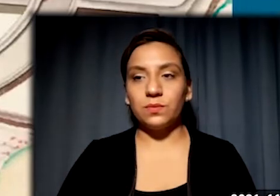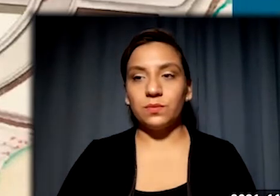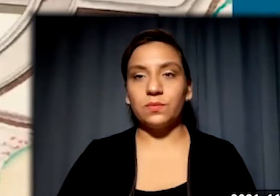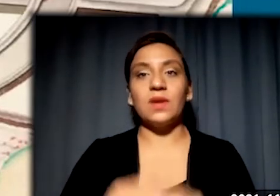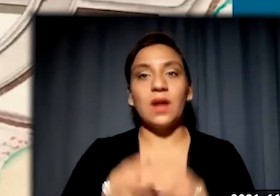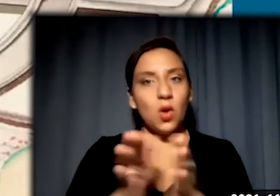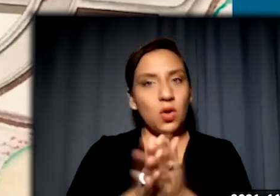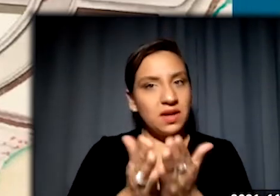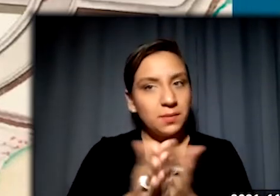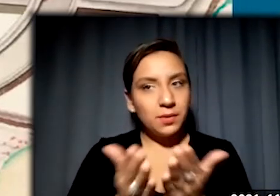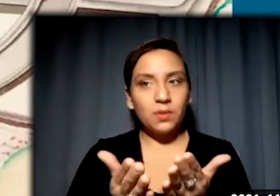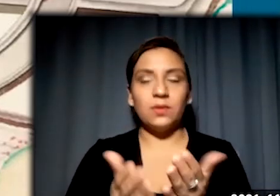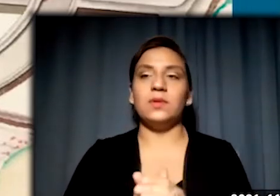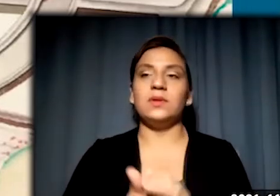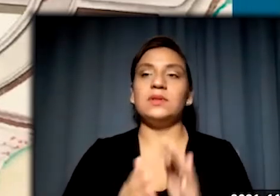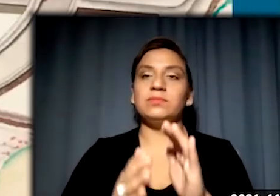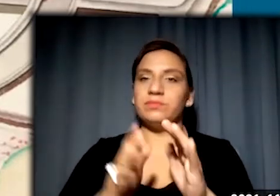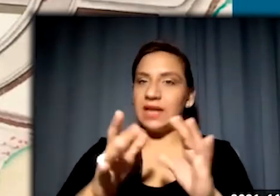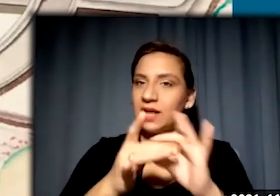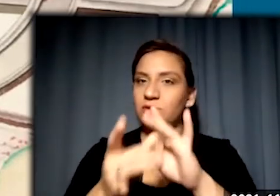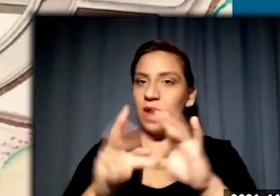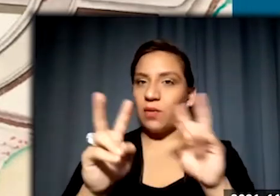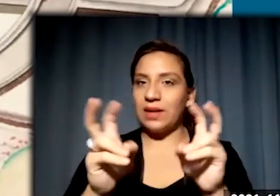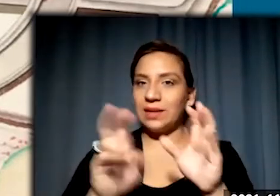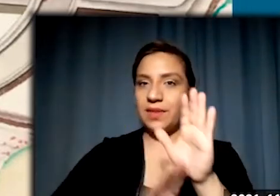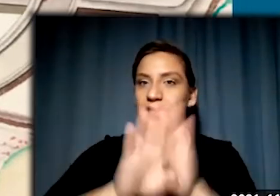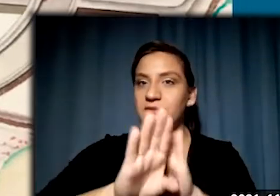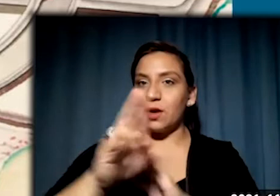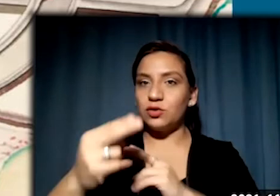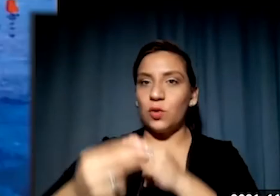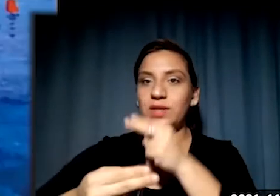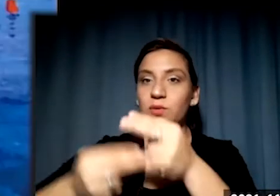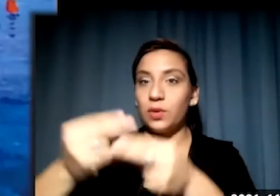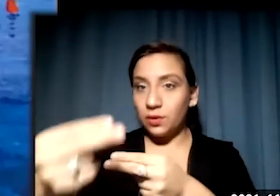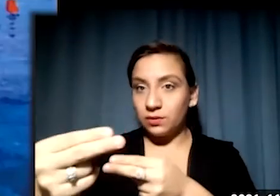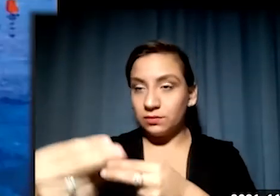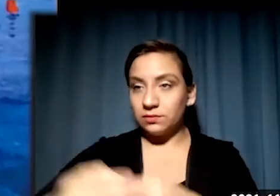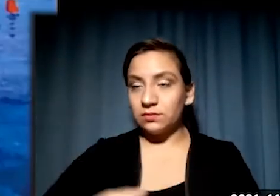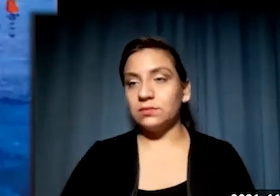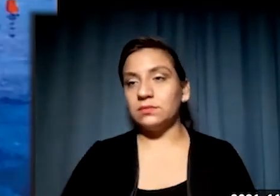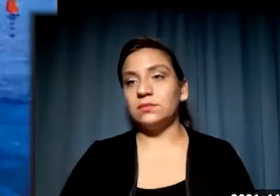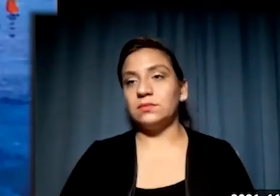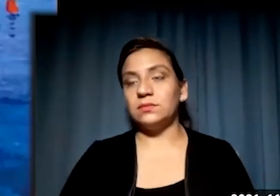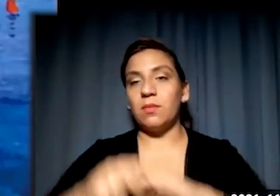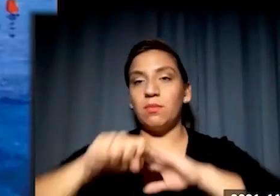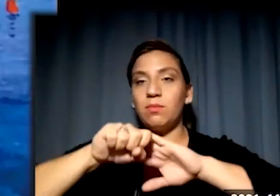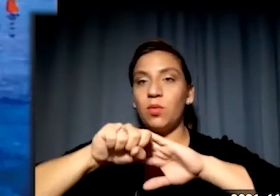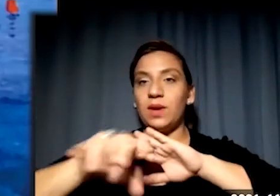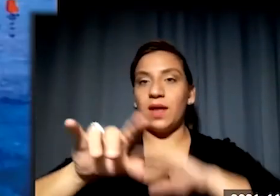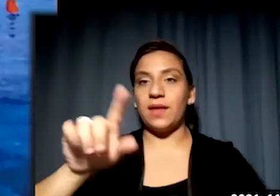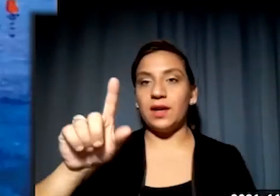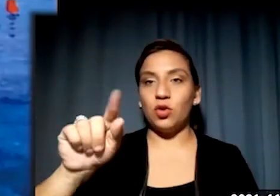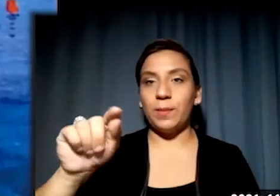Histórico de las Obras Defensivas en Puerta de Tierra, published in 2019. Also, I will discuss